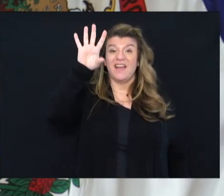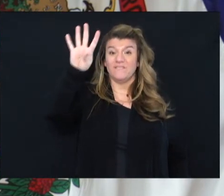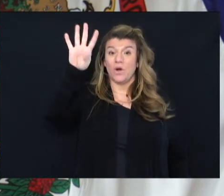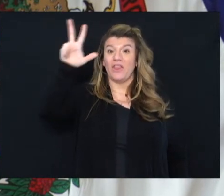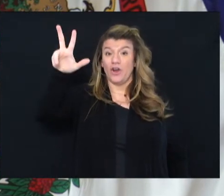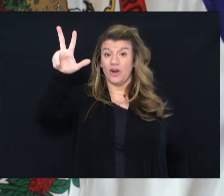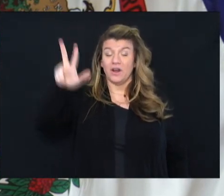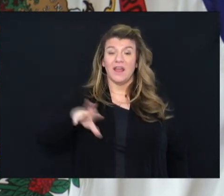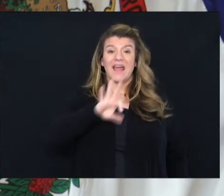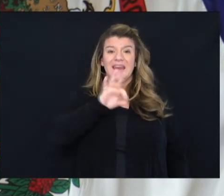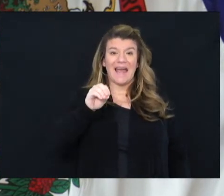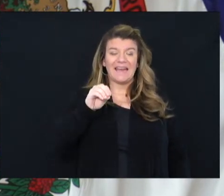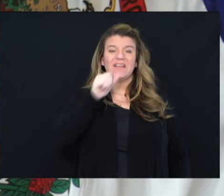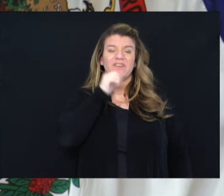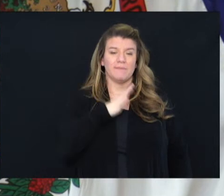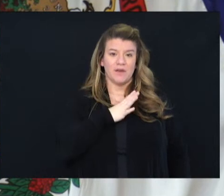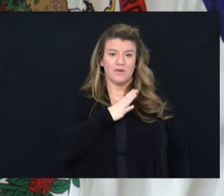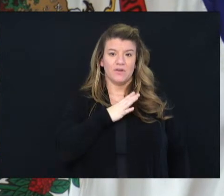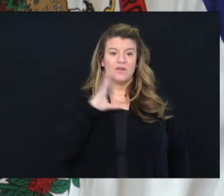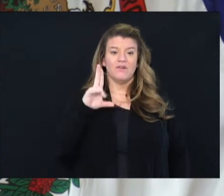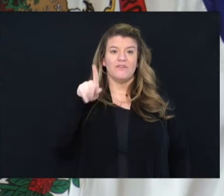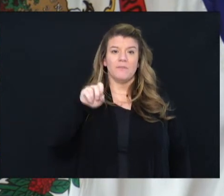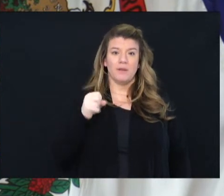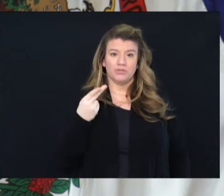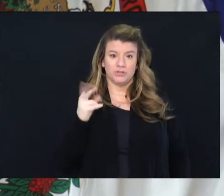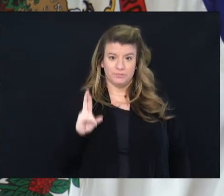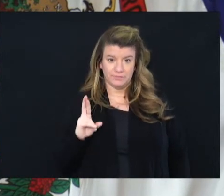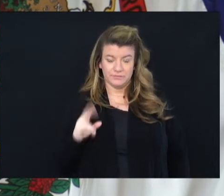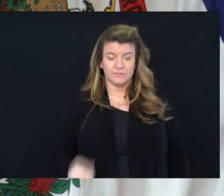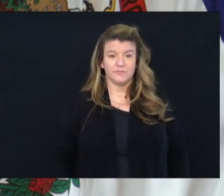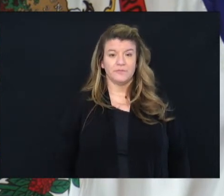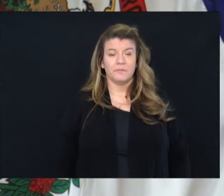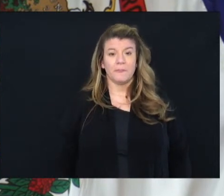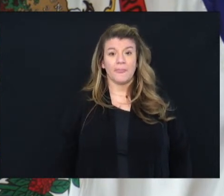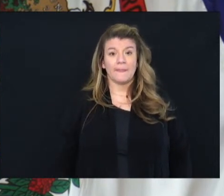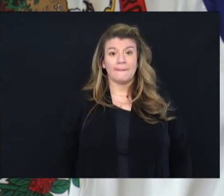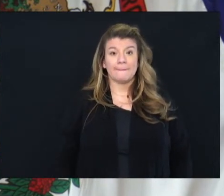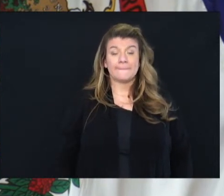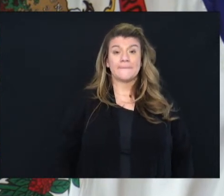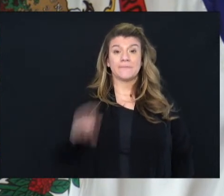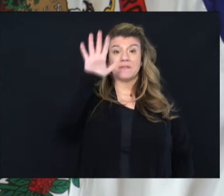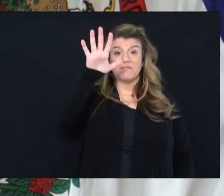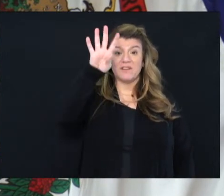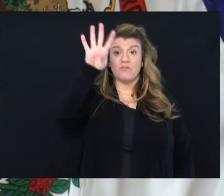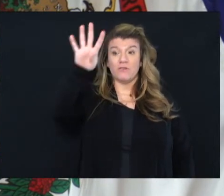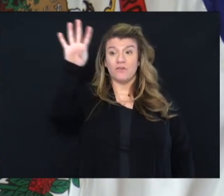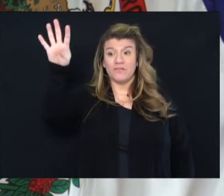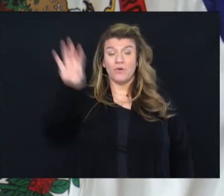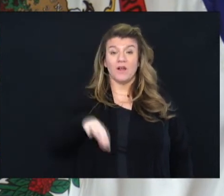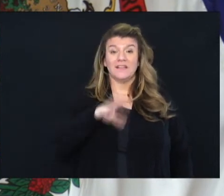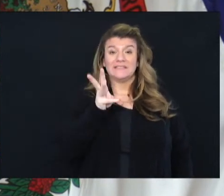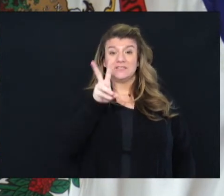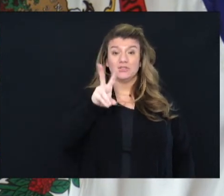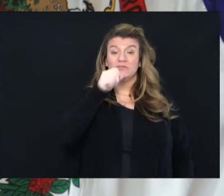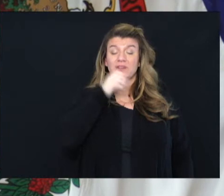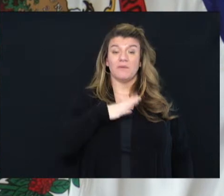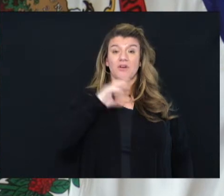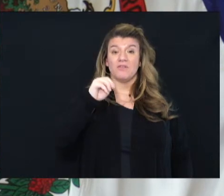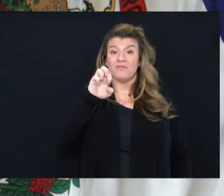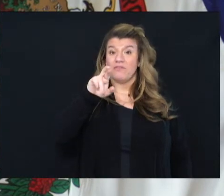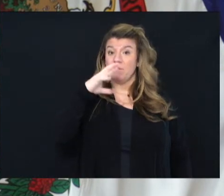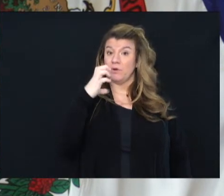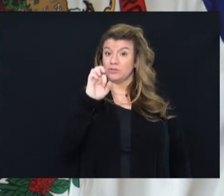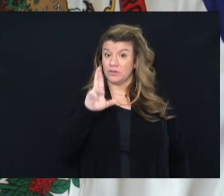5,443rd death, a 90-year-old female from Upshur County. The 5,444th death, a 62-year-old female from Mercer